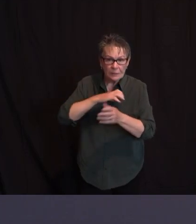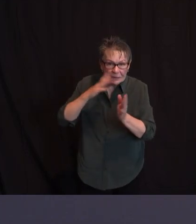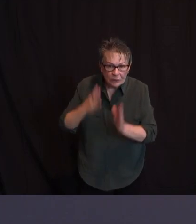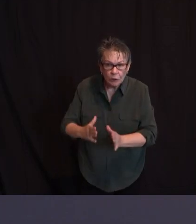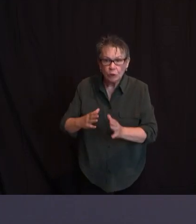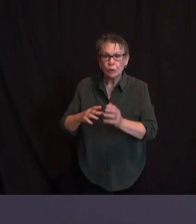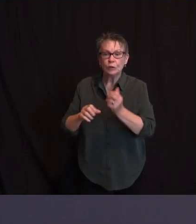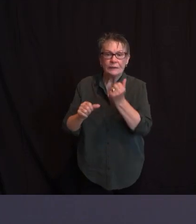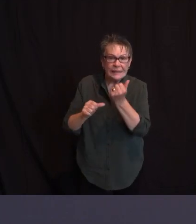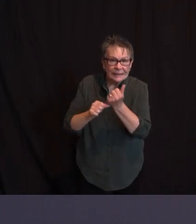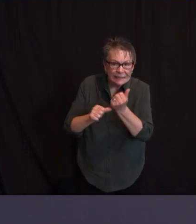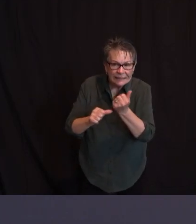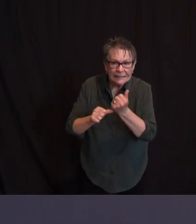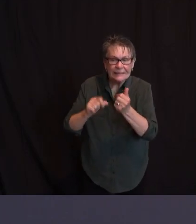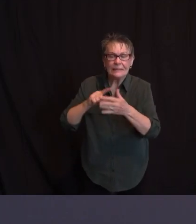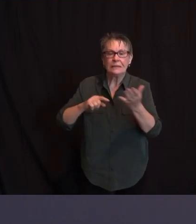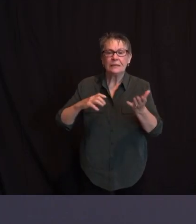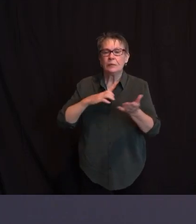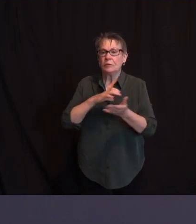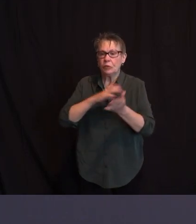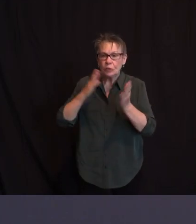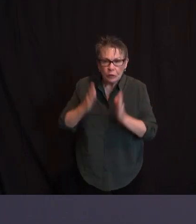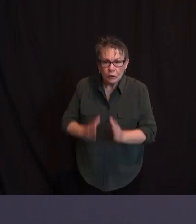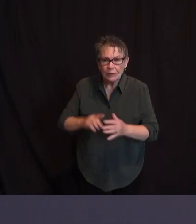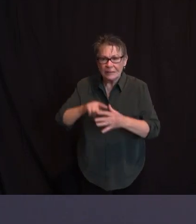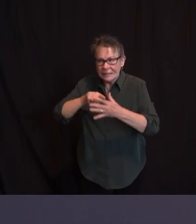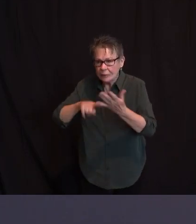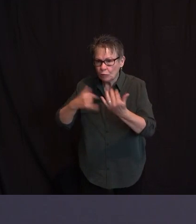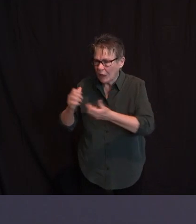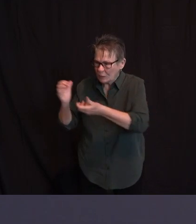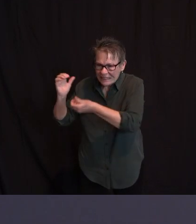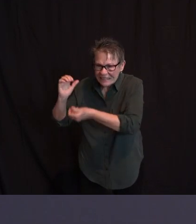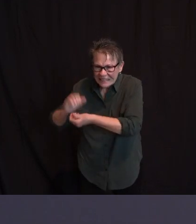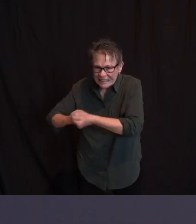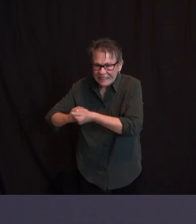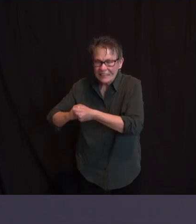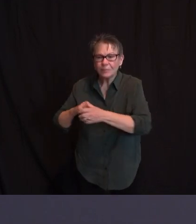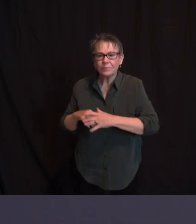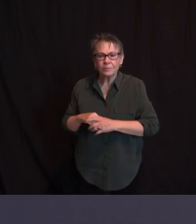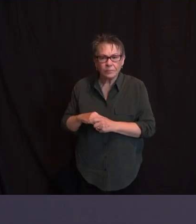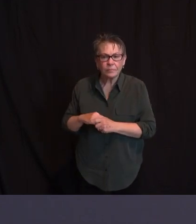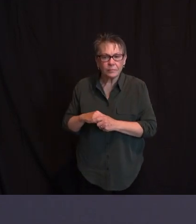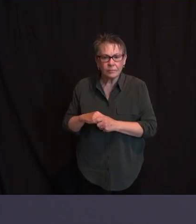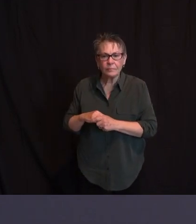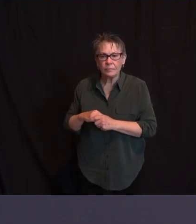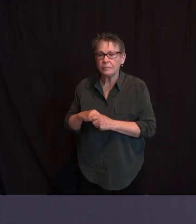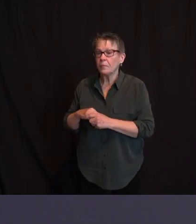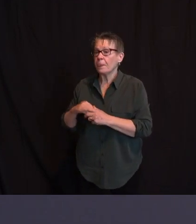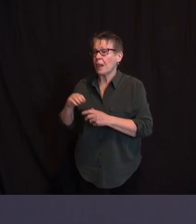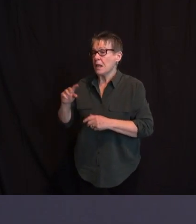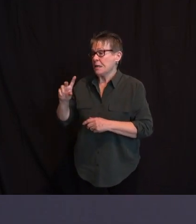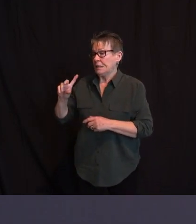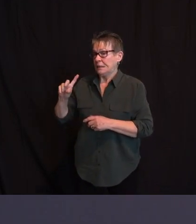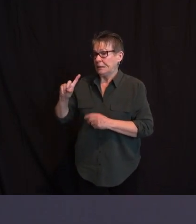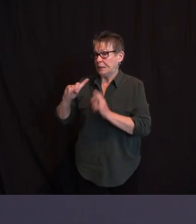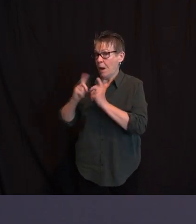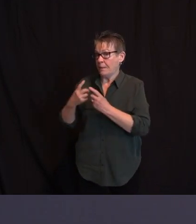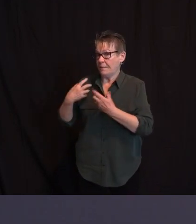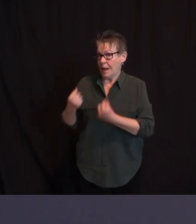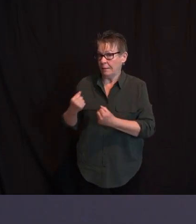We are responsible, meaning Department of Health, for convalescing homeless individuals who are discharged from the